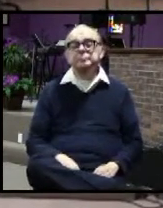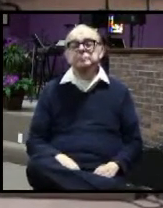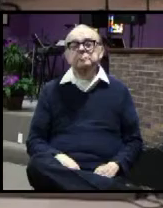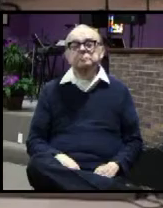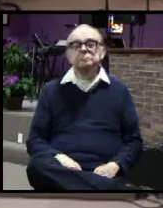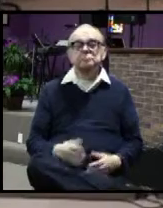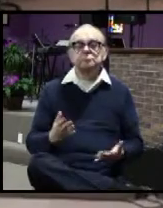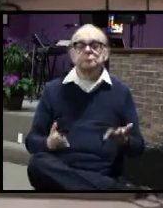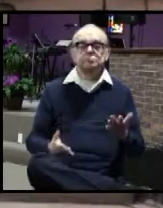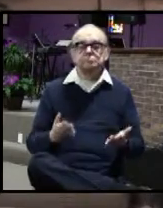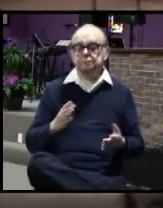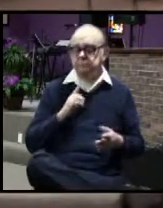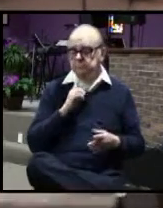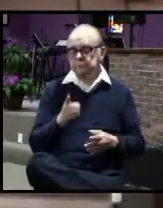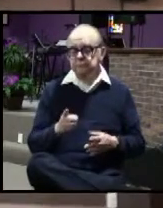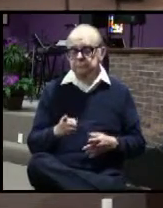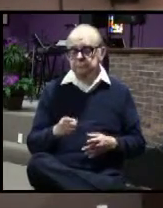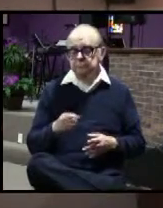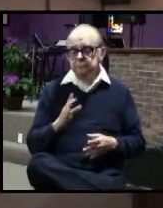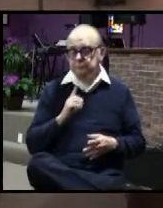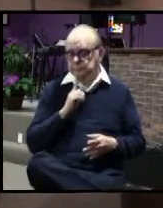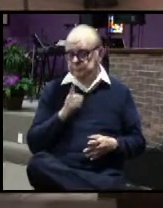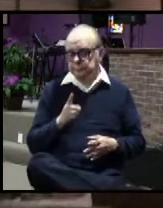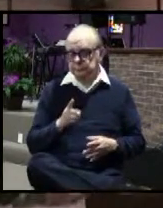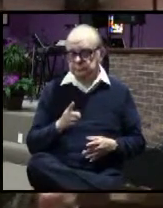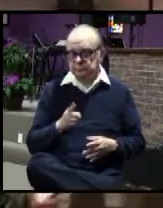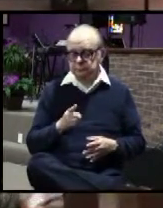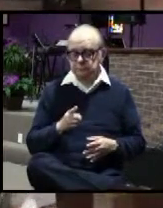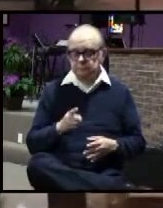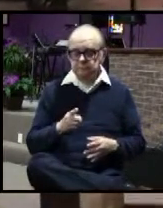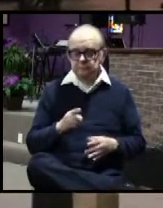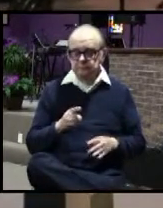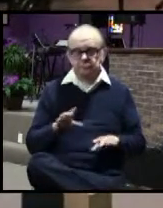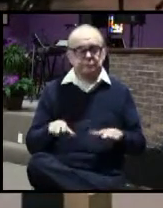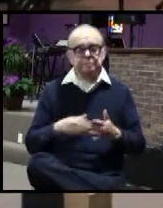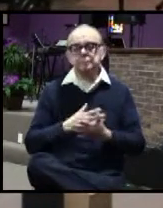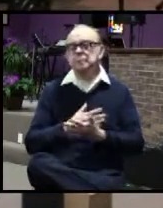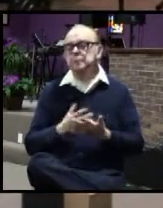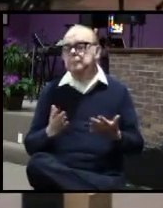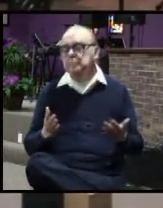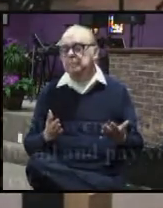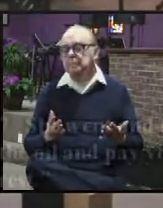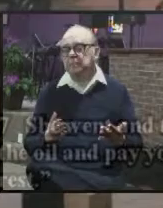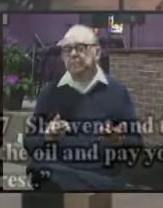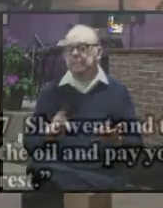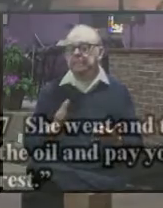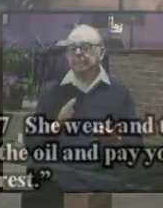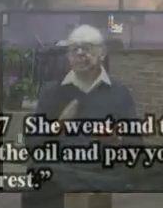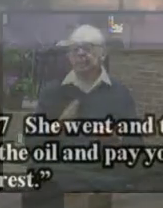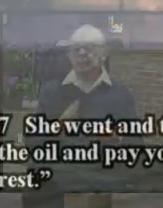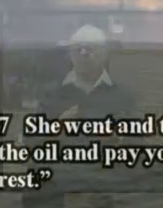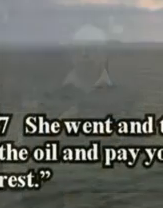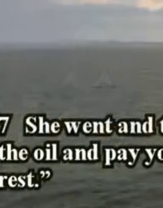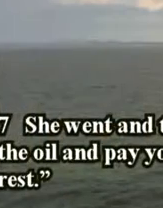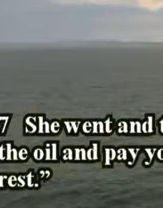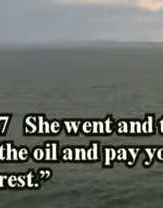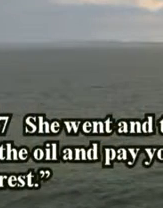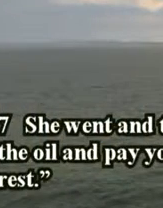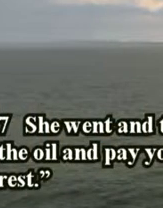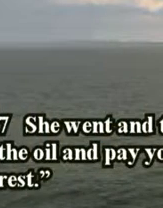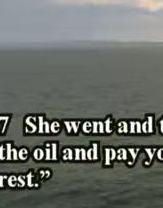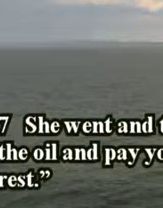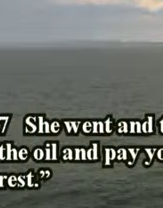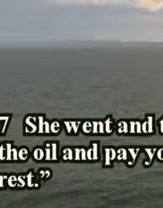Making sure and that God was taking her and doing these things. He said, "Sell the oil, pay your debts, and live on what is